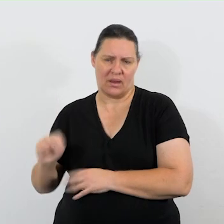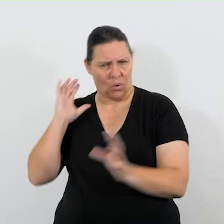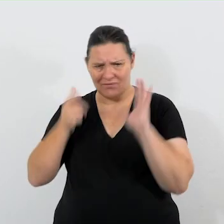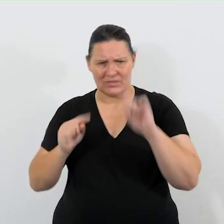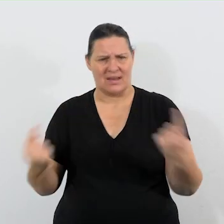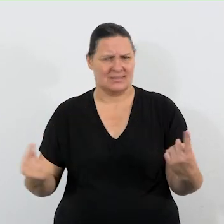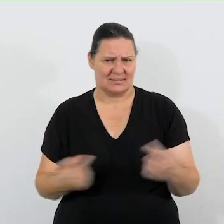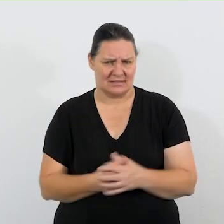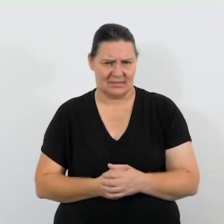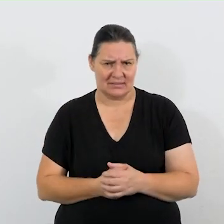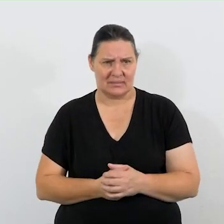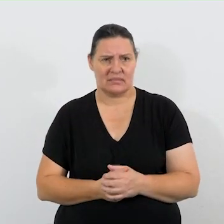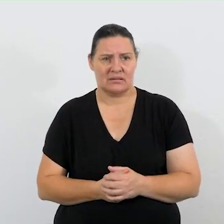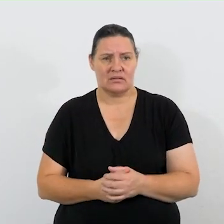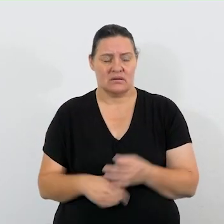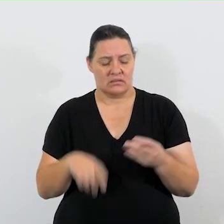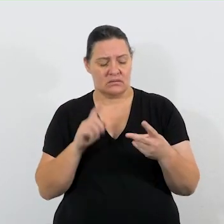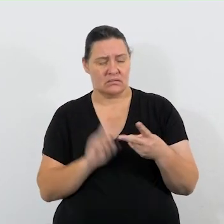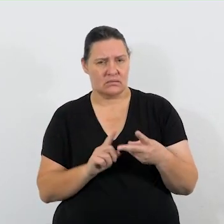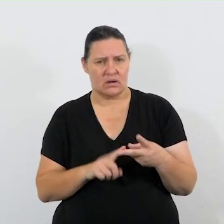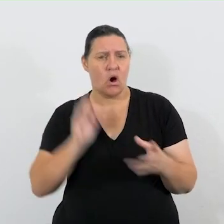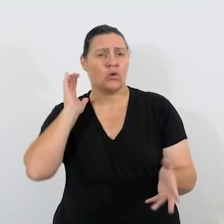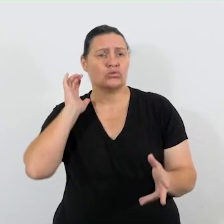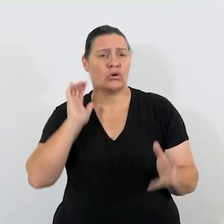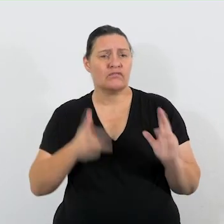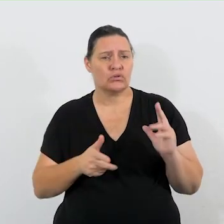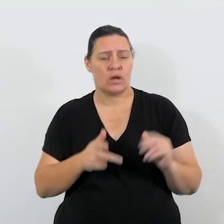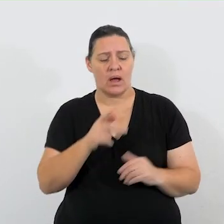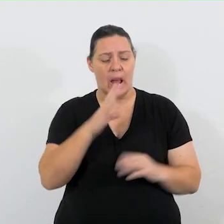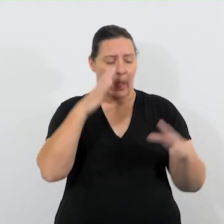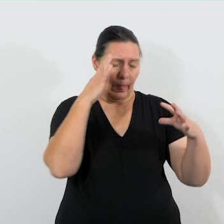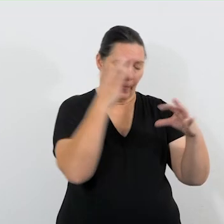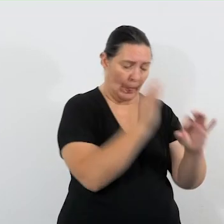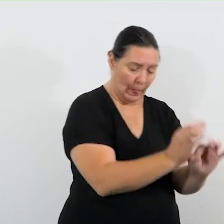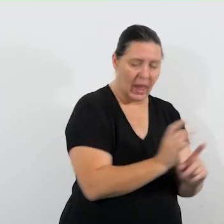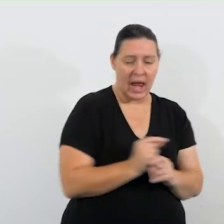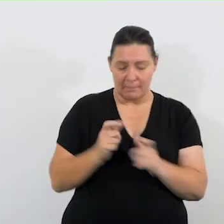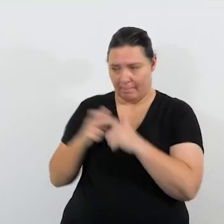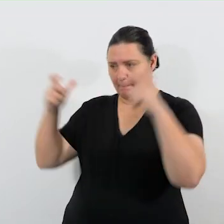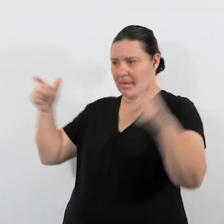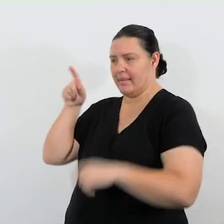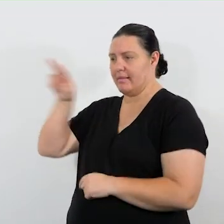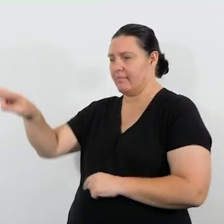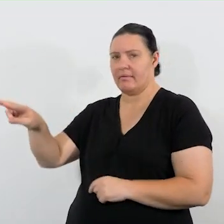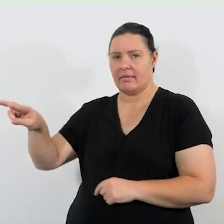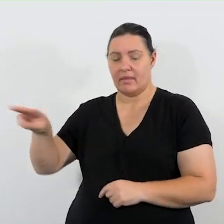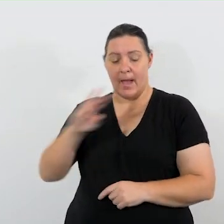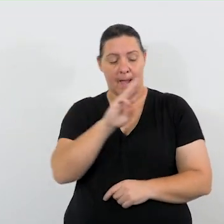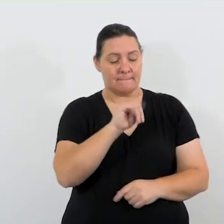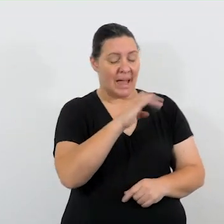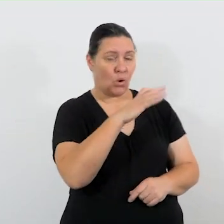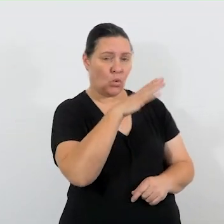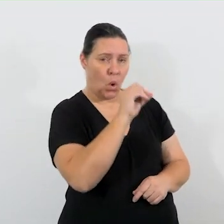you cannot confuse the three of them. And also try not to confuse microscopic and macroscopic. If